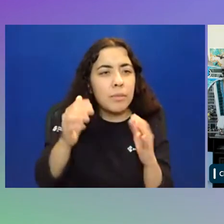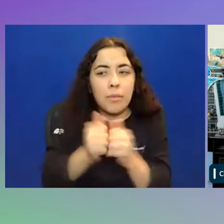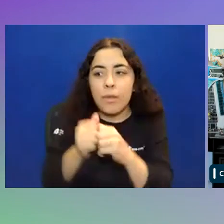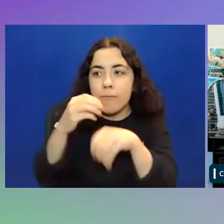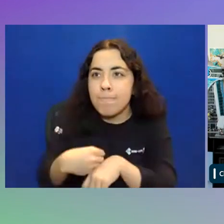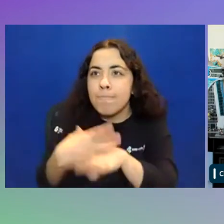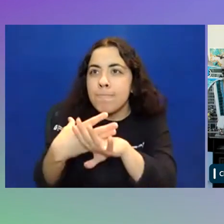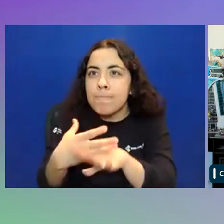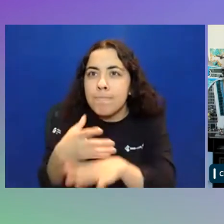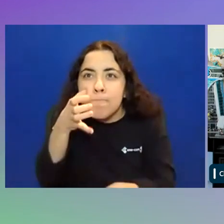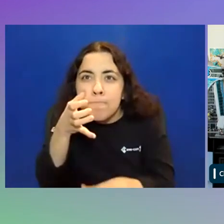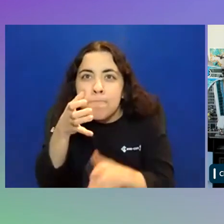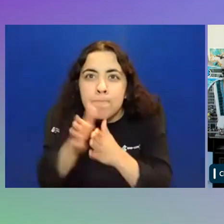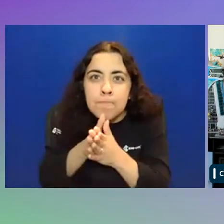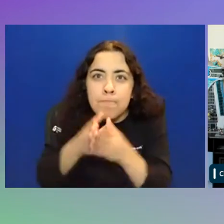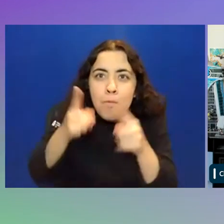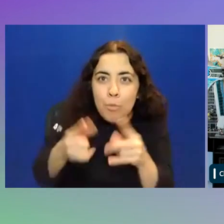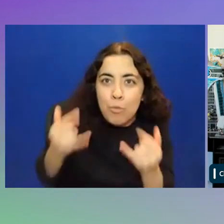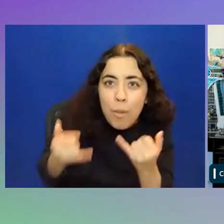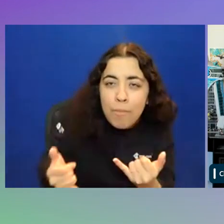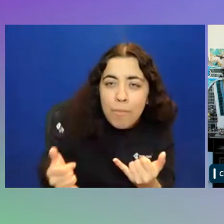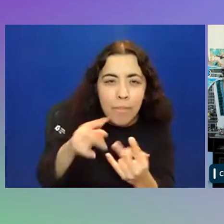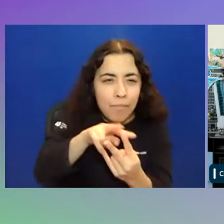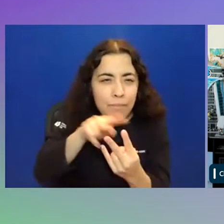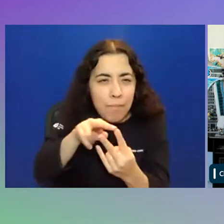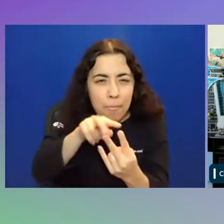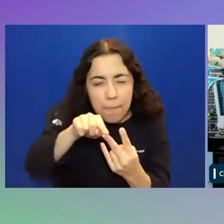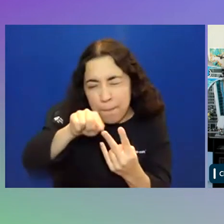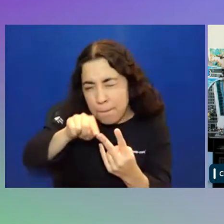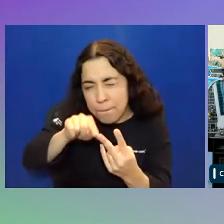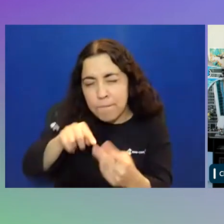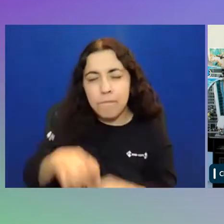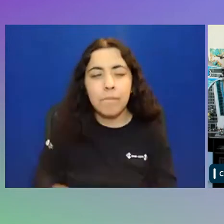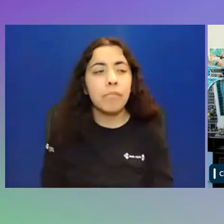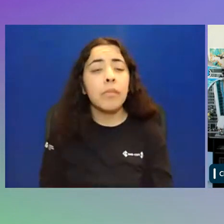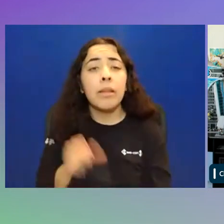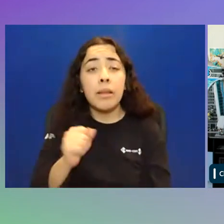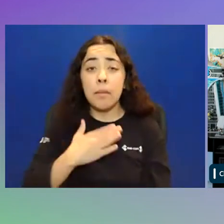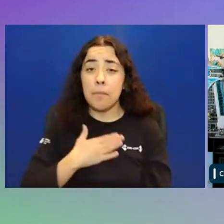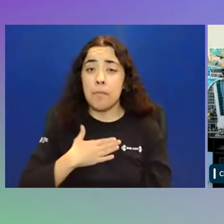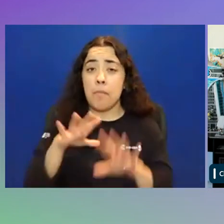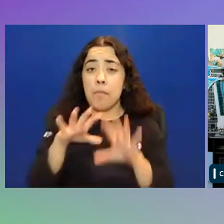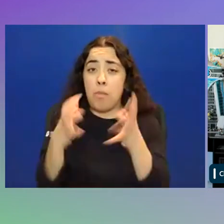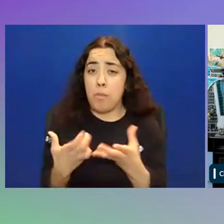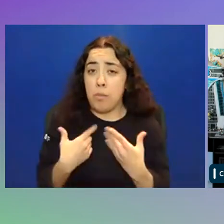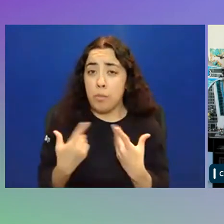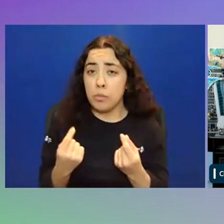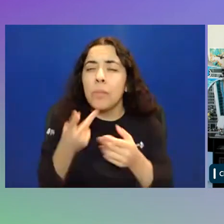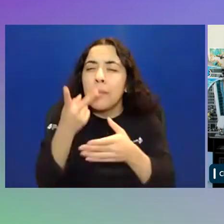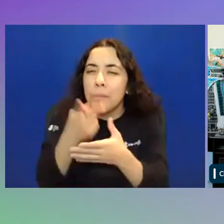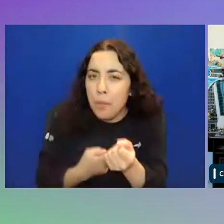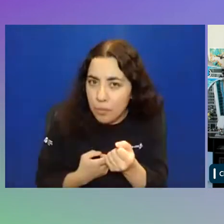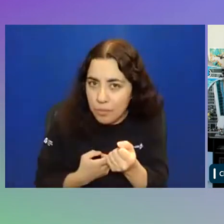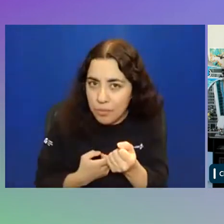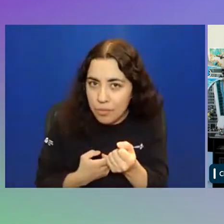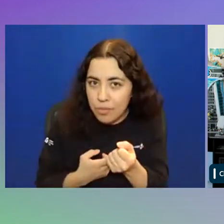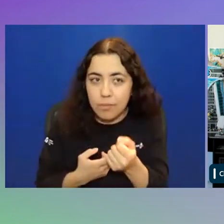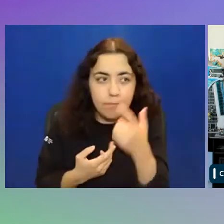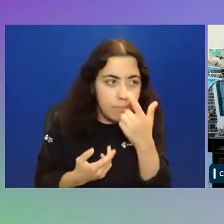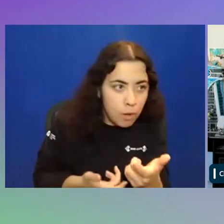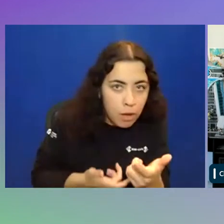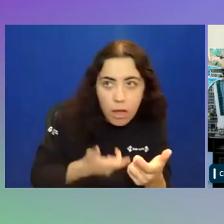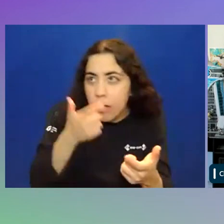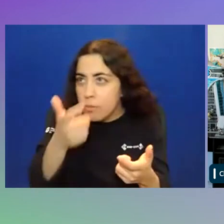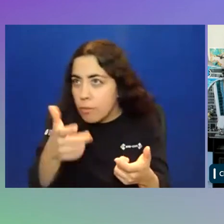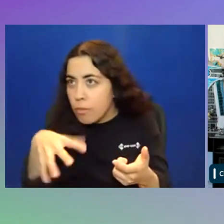think you can kind of, and what we tried to do in my world was do a bit of both. And so, your